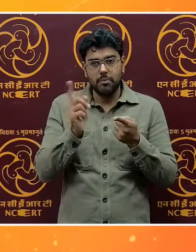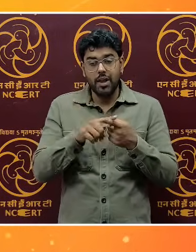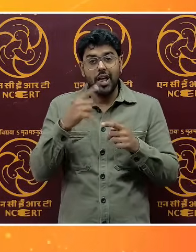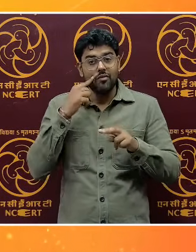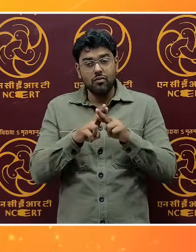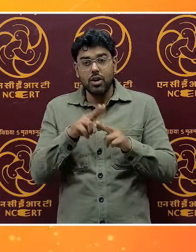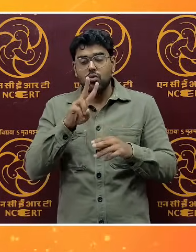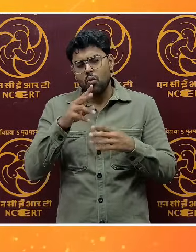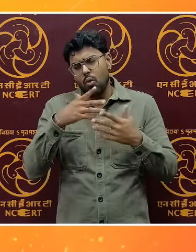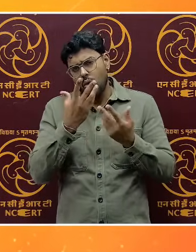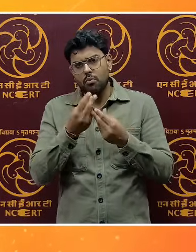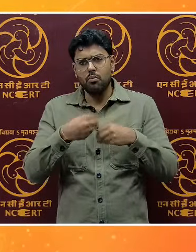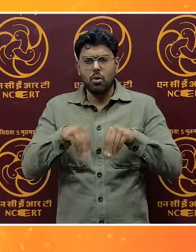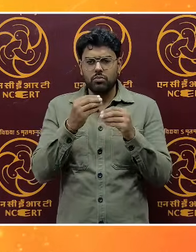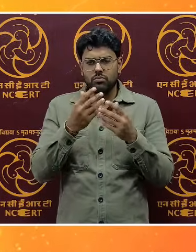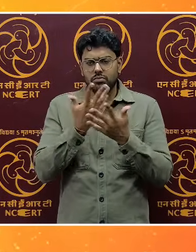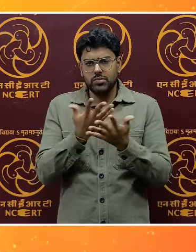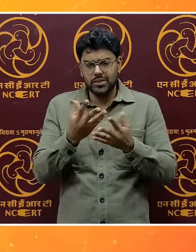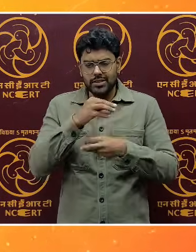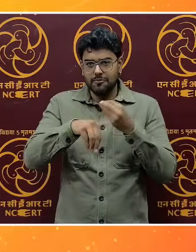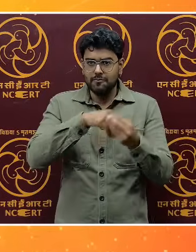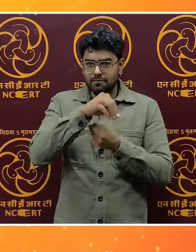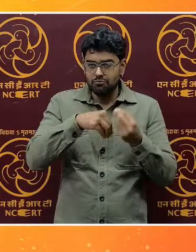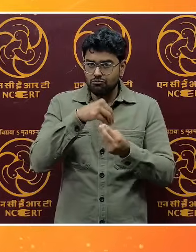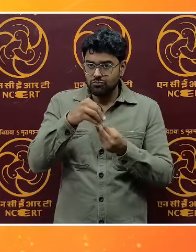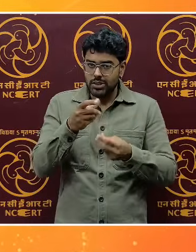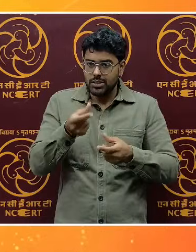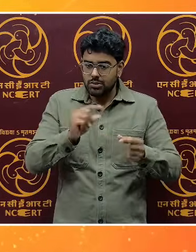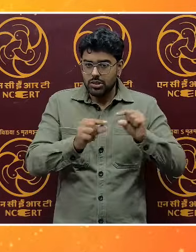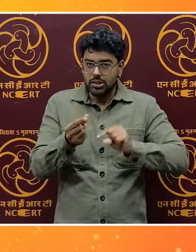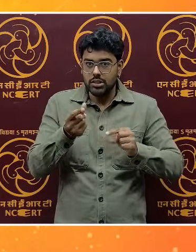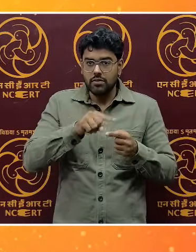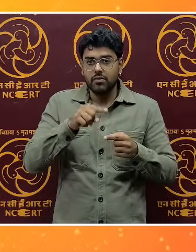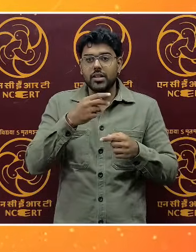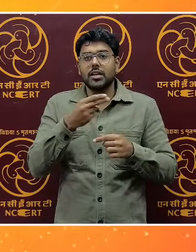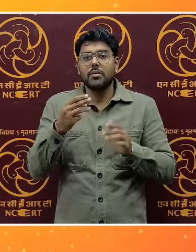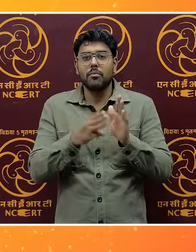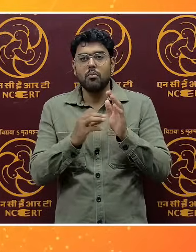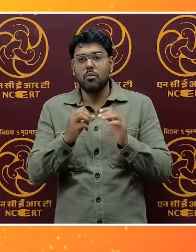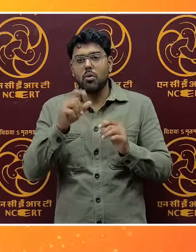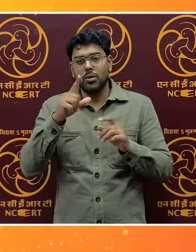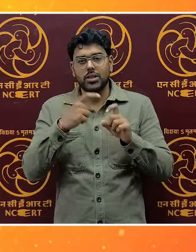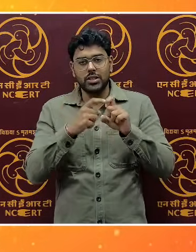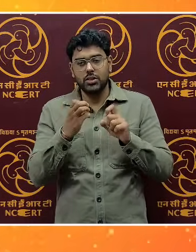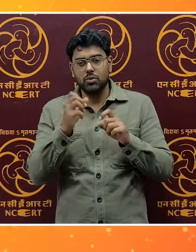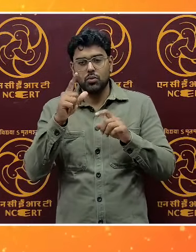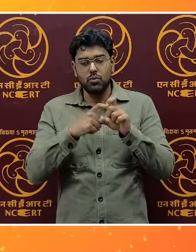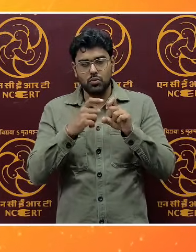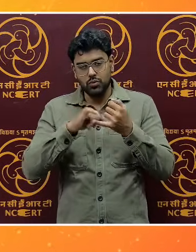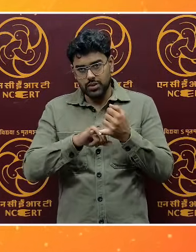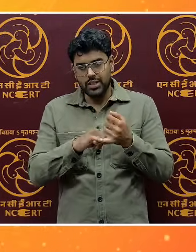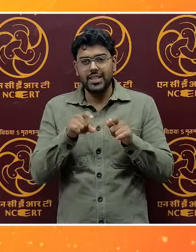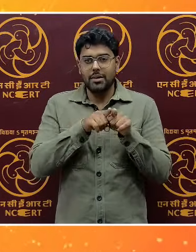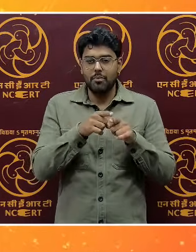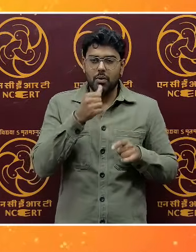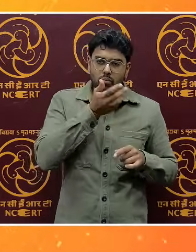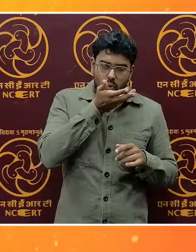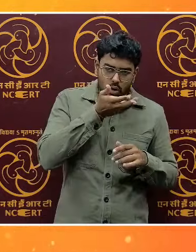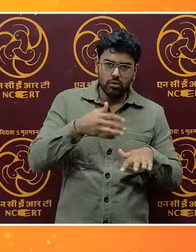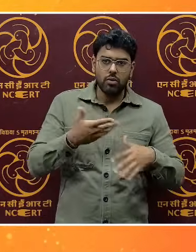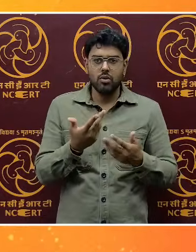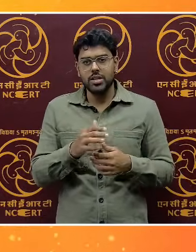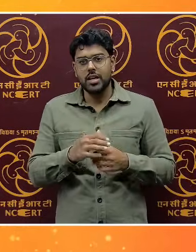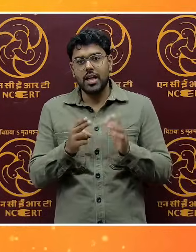atoms combine to form a stable particle of that element called a molecule. Like we have seen in case of water or in case